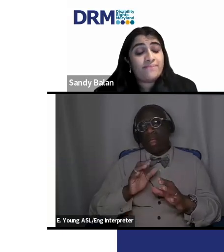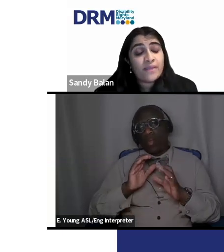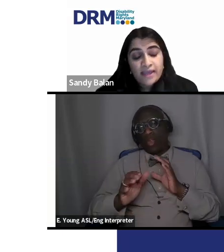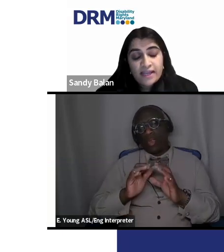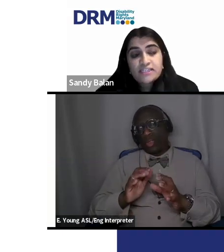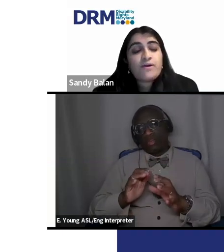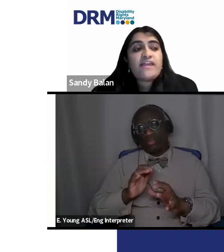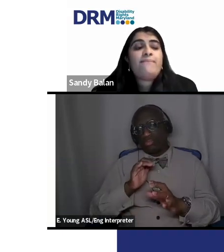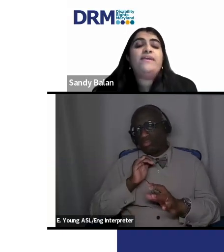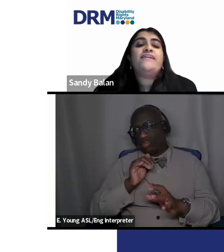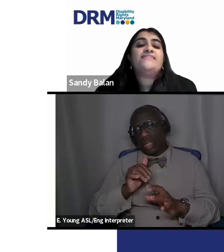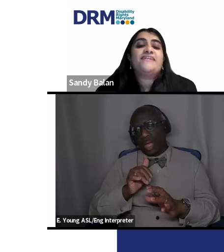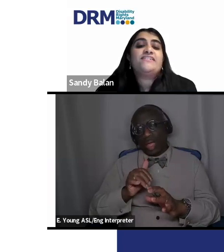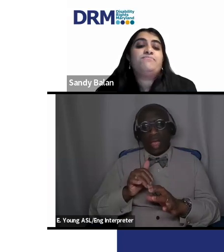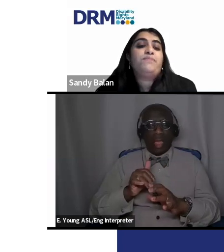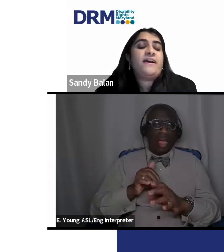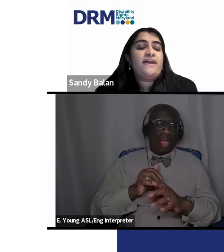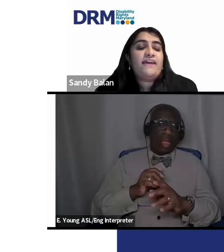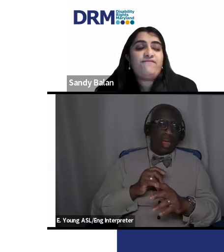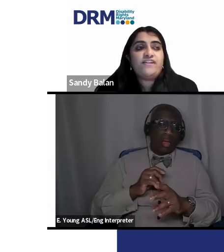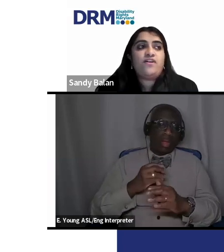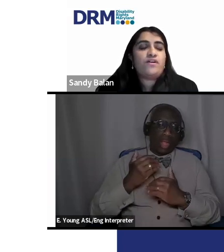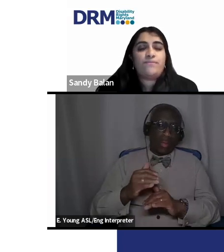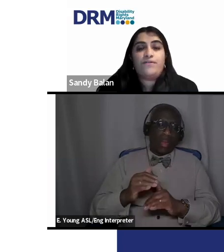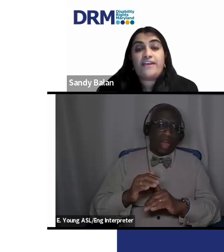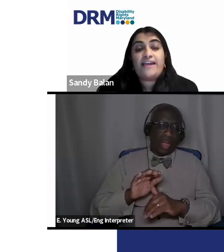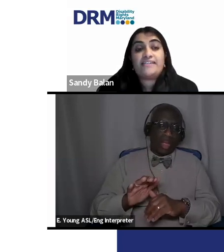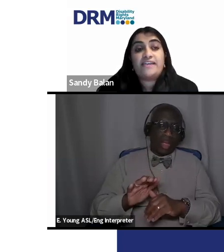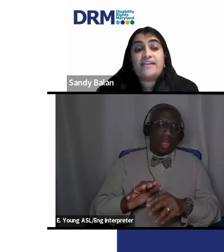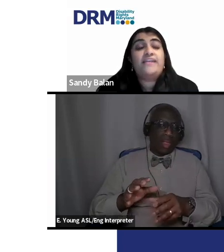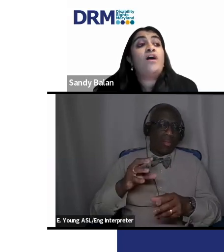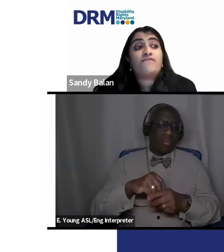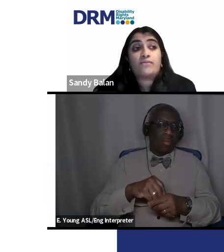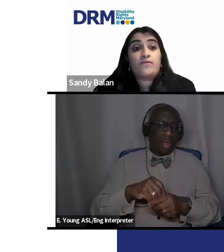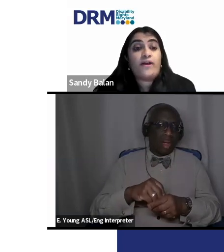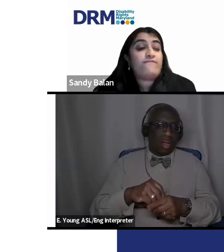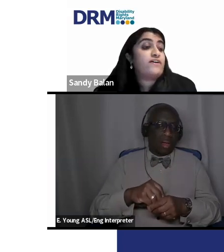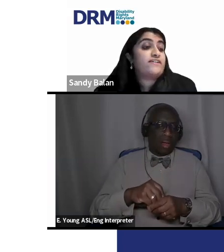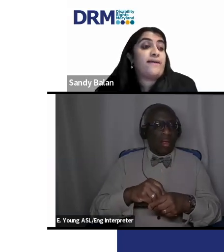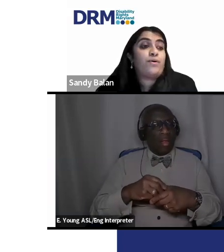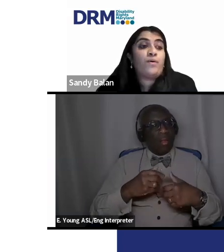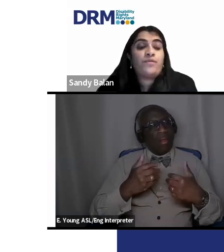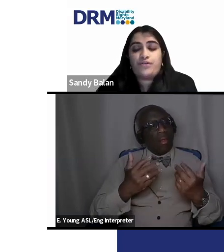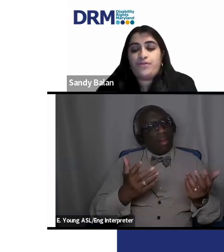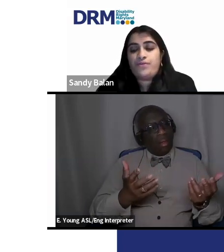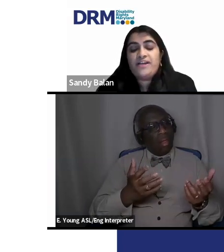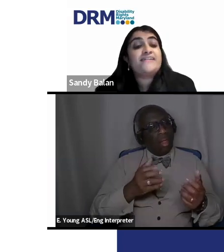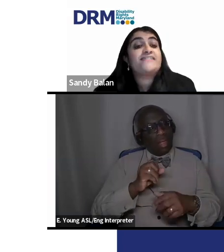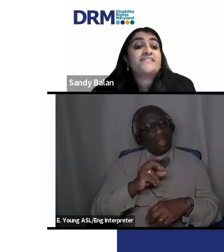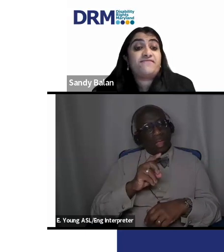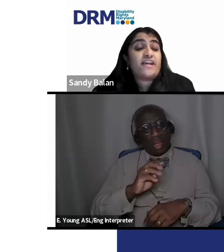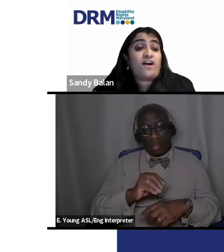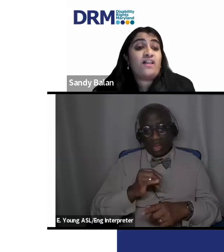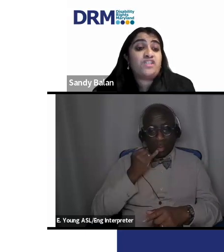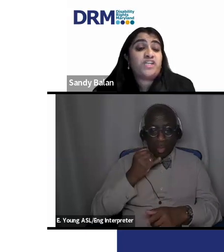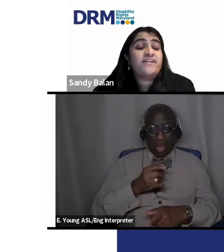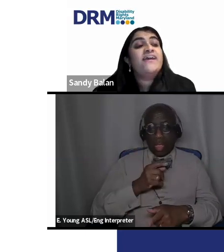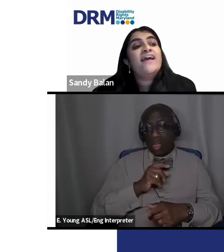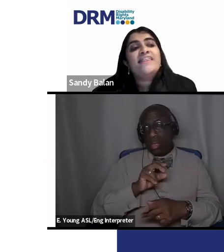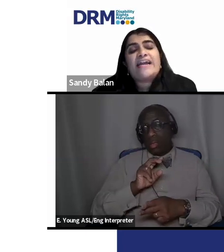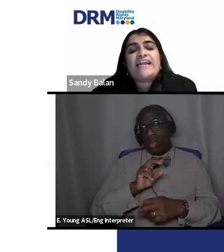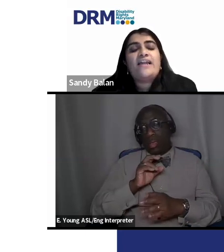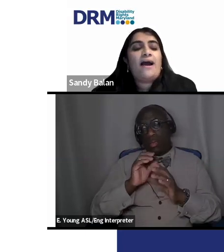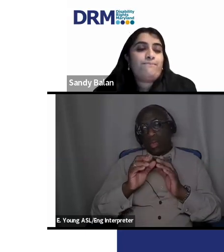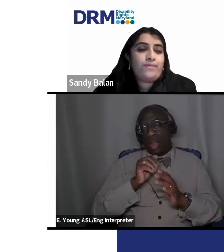or not. So what that means is if an adult communicates in a nonverbal way, for example, through assistive